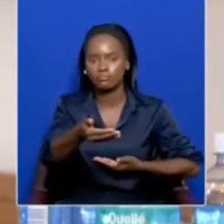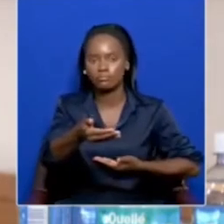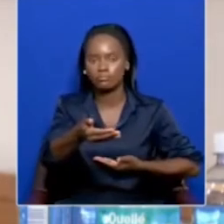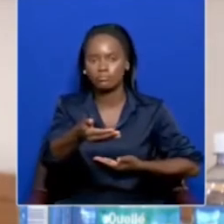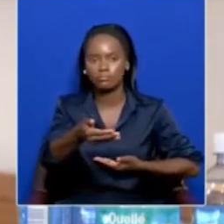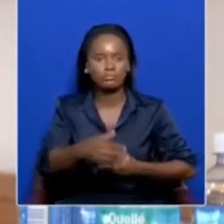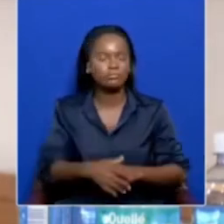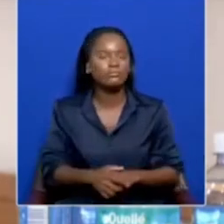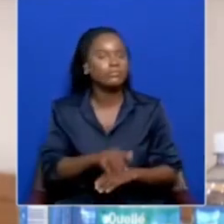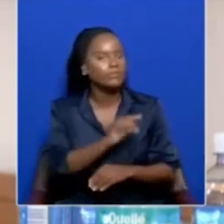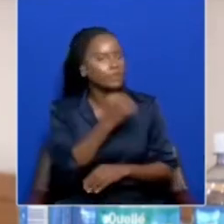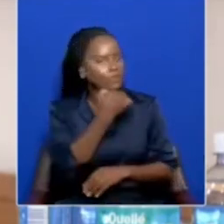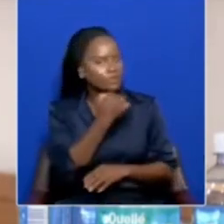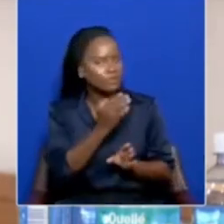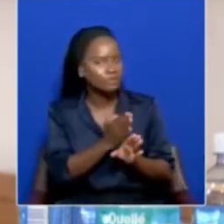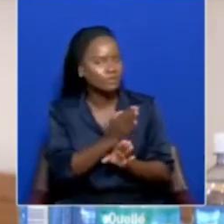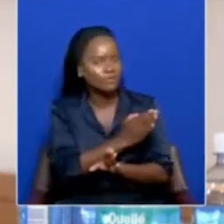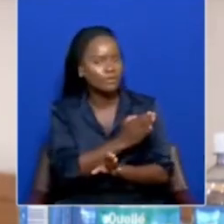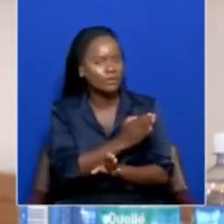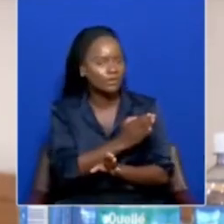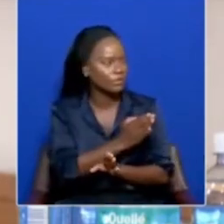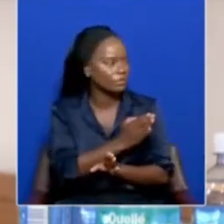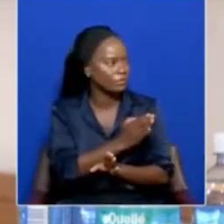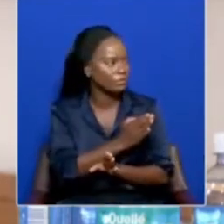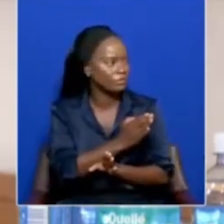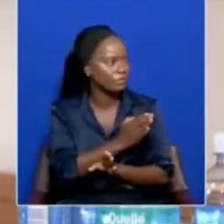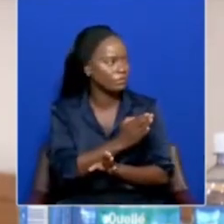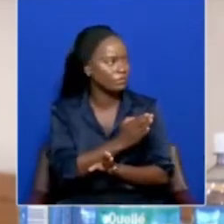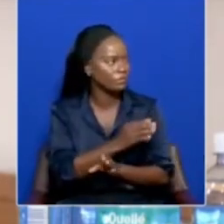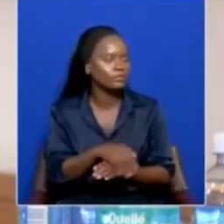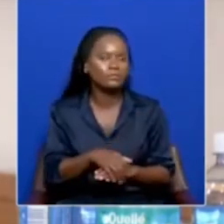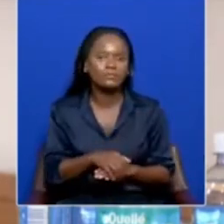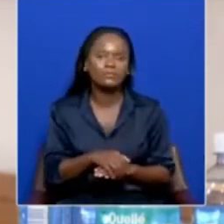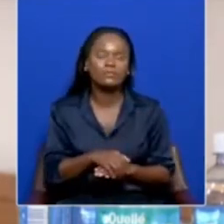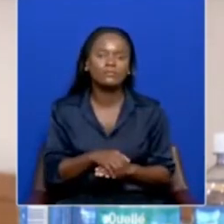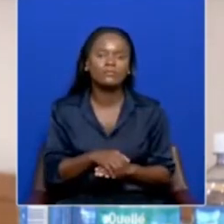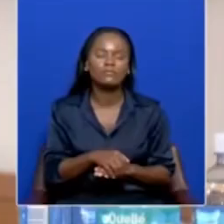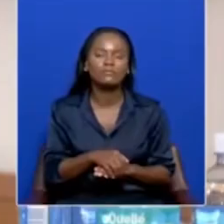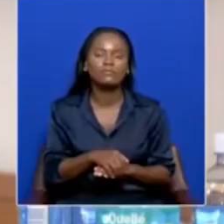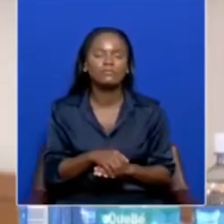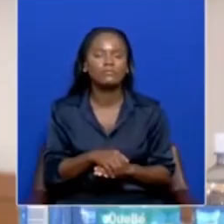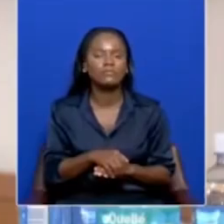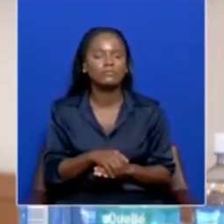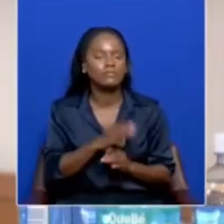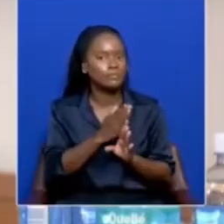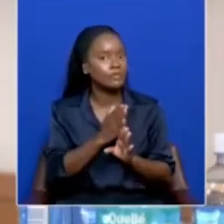yes. Indeed, Chair. This Absolutely. formality. Witness E, good afternoon.